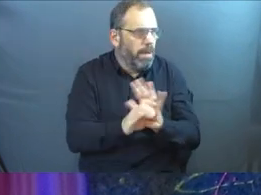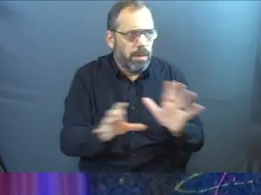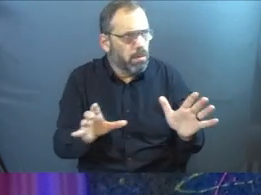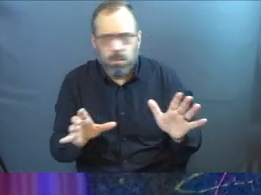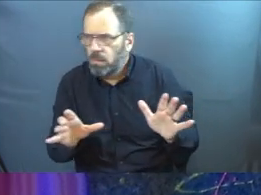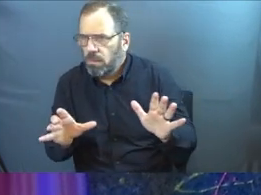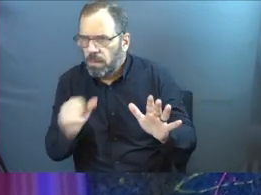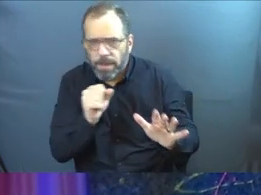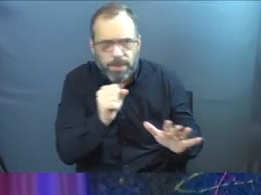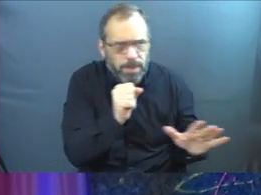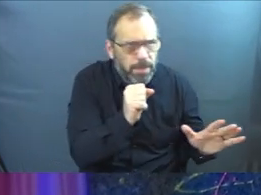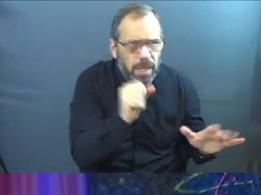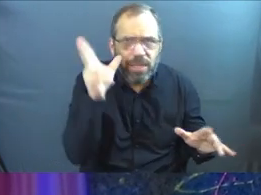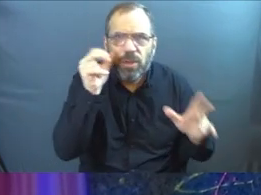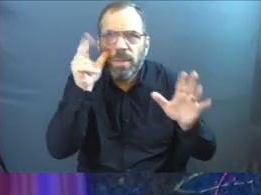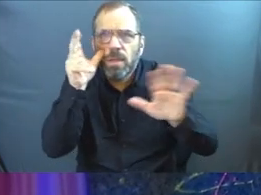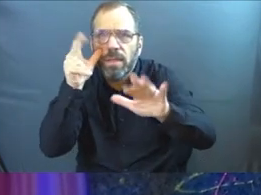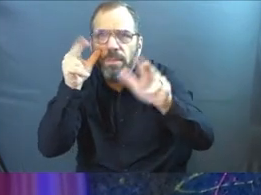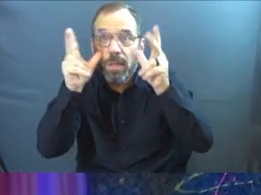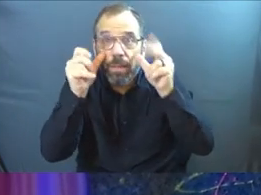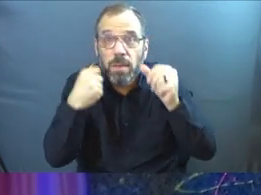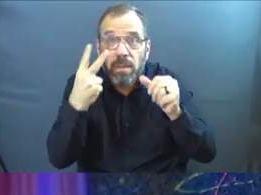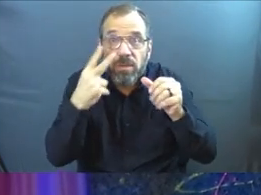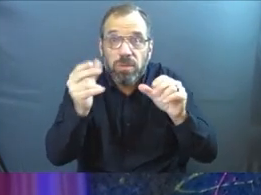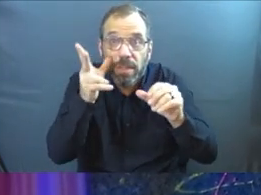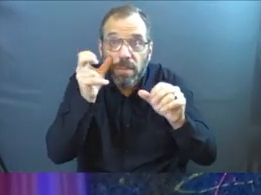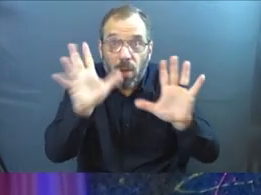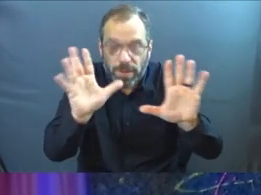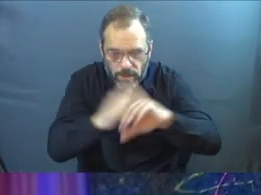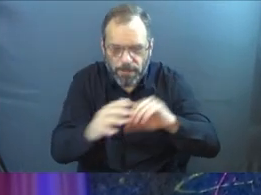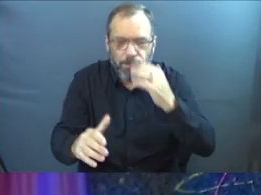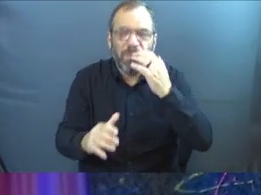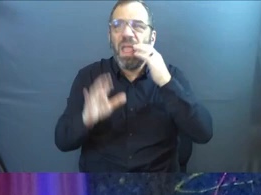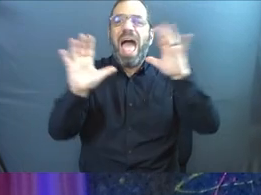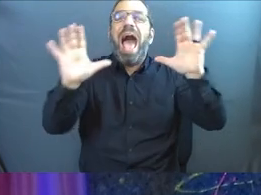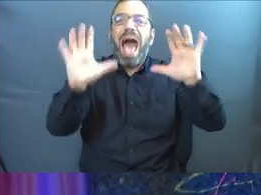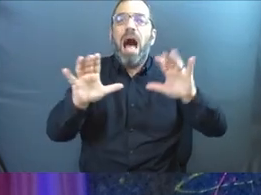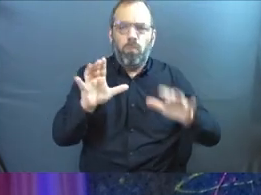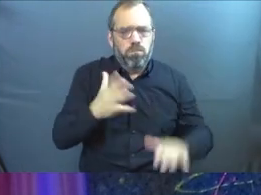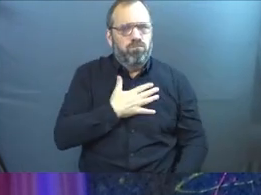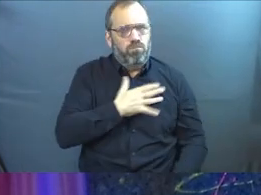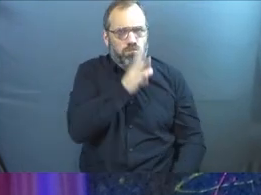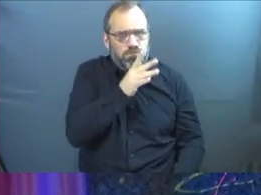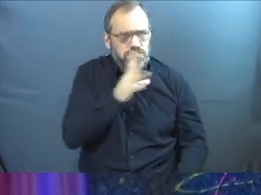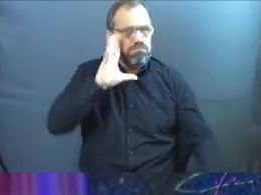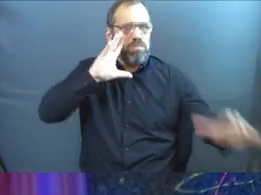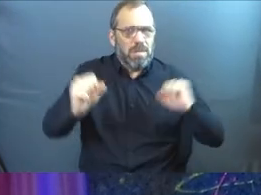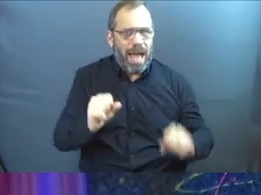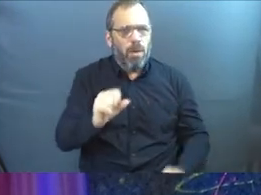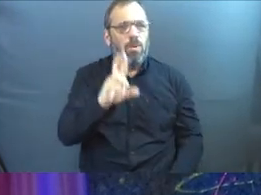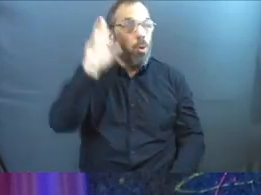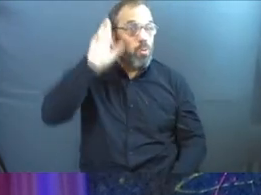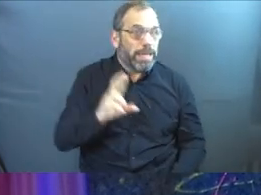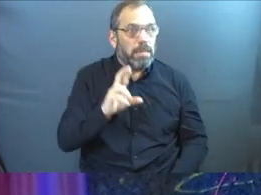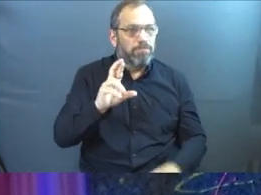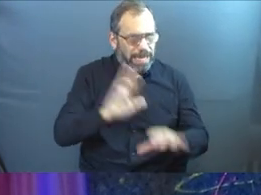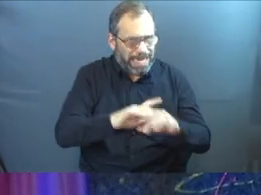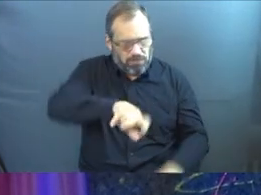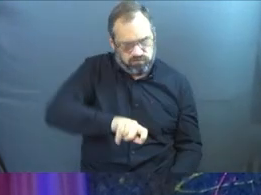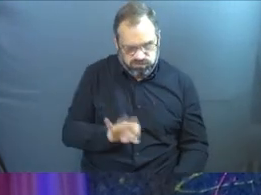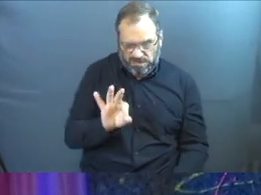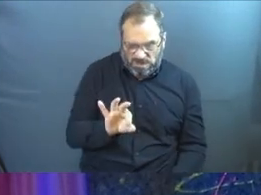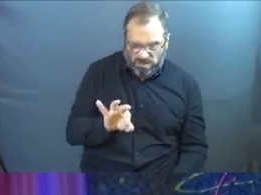going out? Can you hear me? Is all right? Okay. I'm sorry. I need my voice to be louder, Ricky. Just